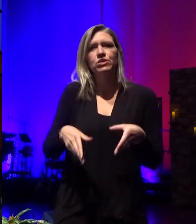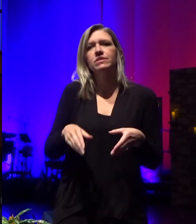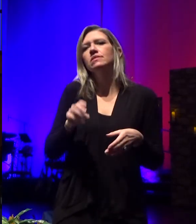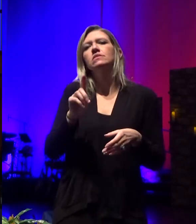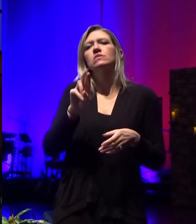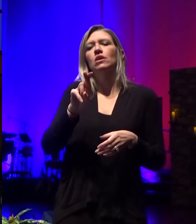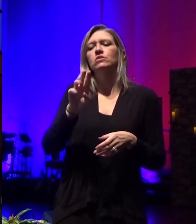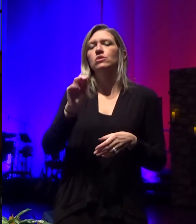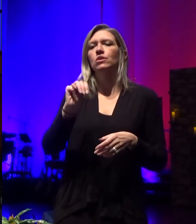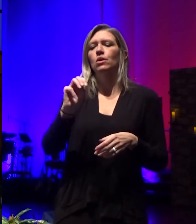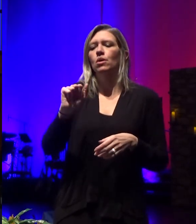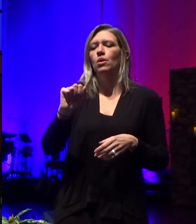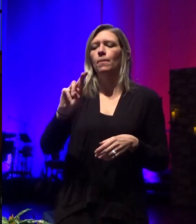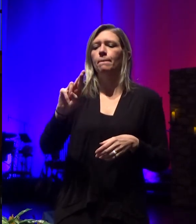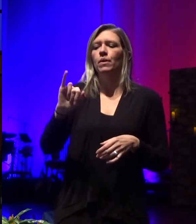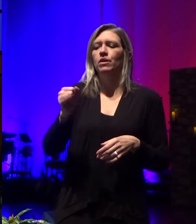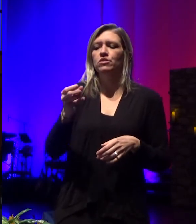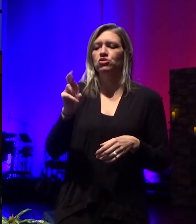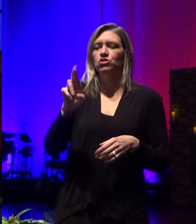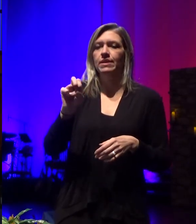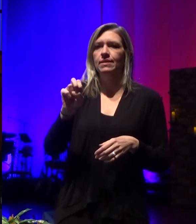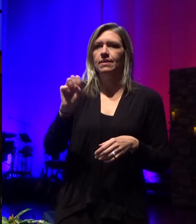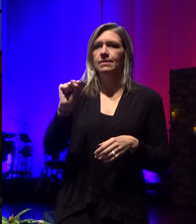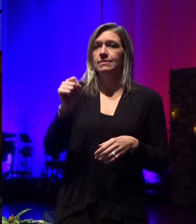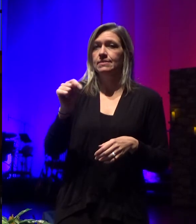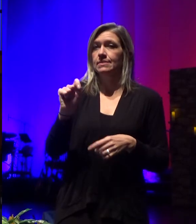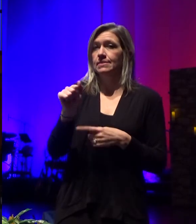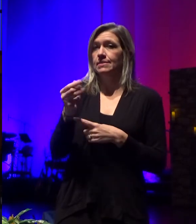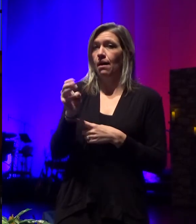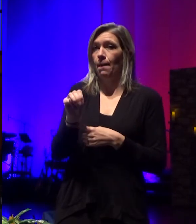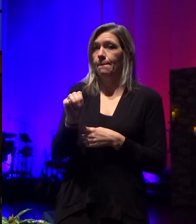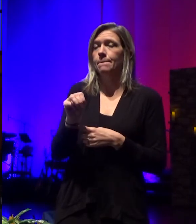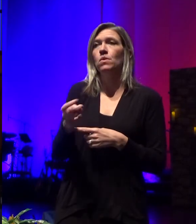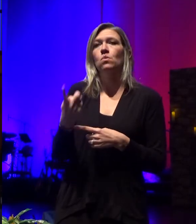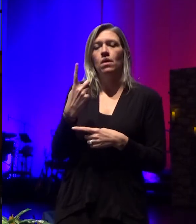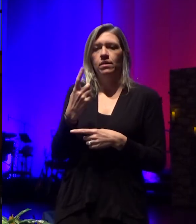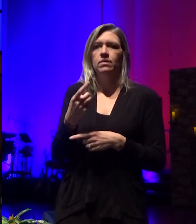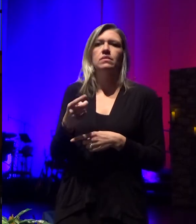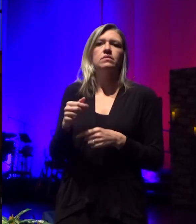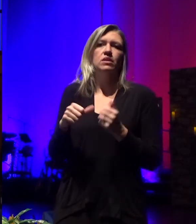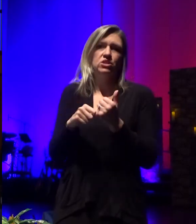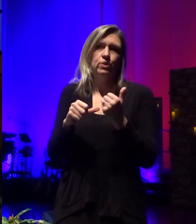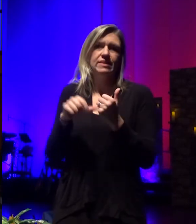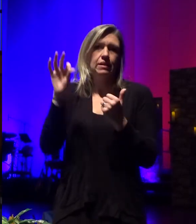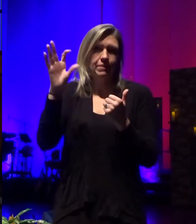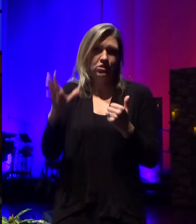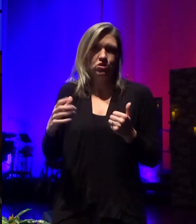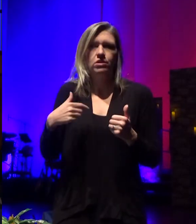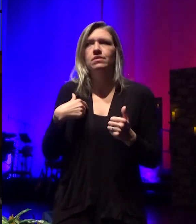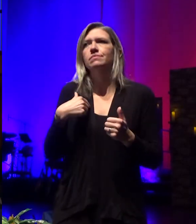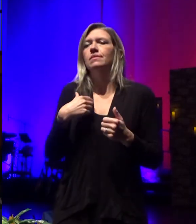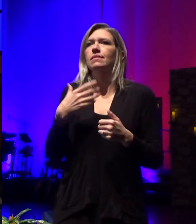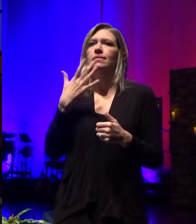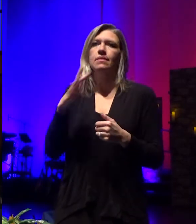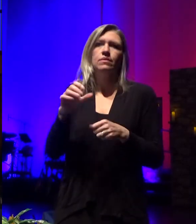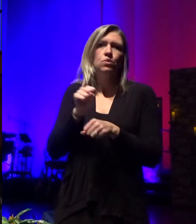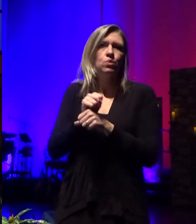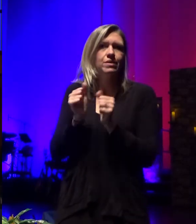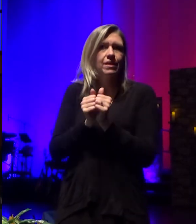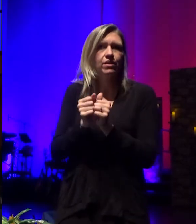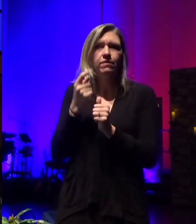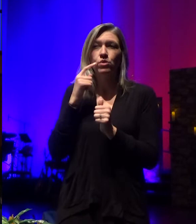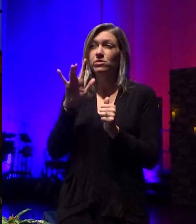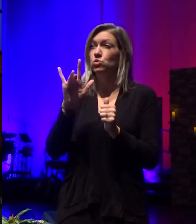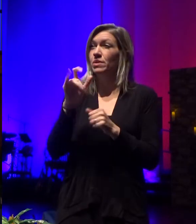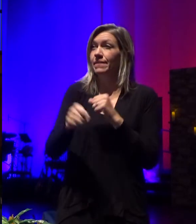Marjorie Stamm, the late Dr. Marjorie Stamm, one of our fine associate ministers. I had the privilege of working with her for 25 years or